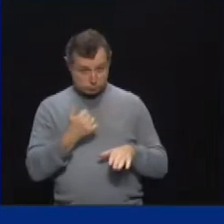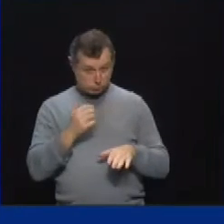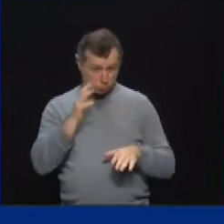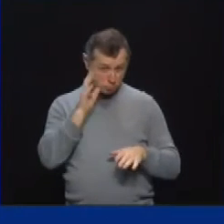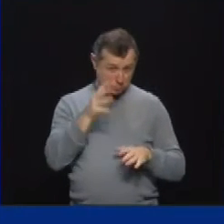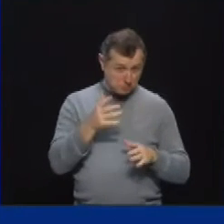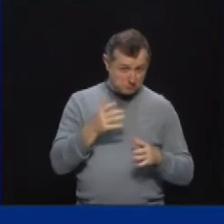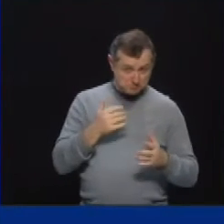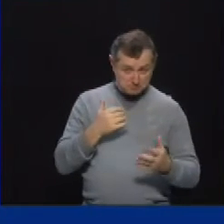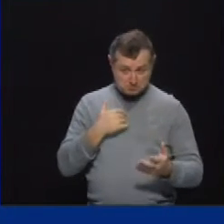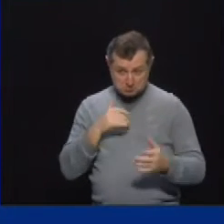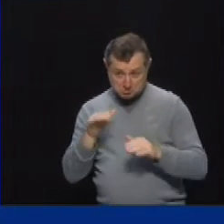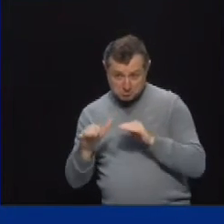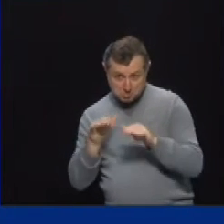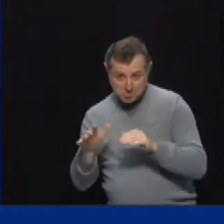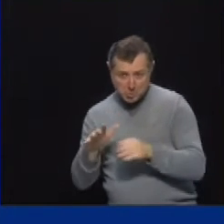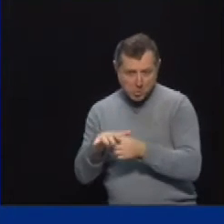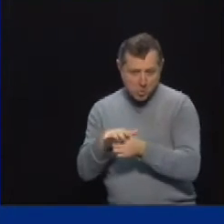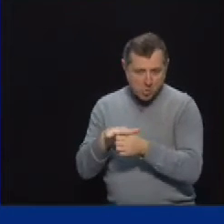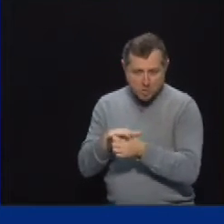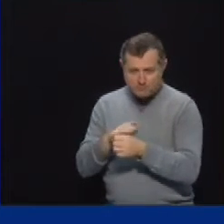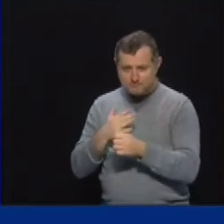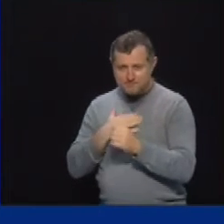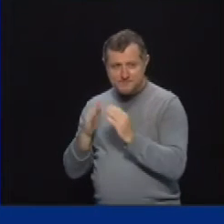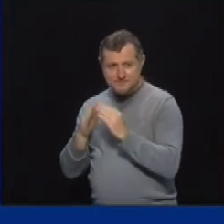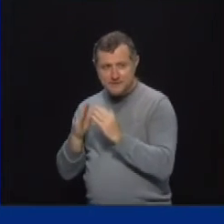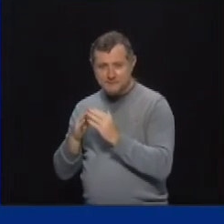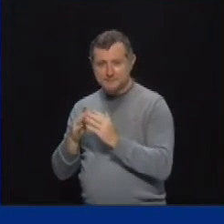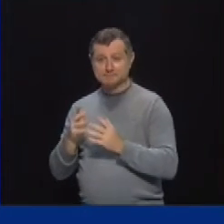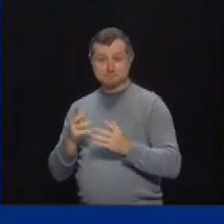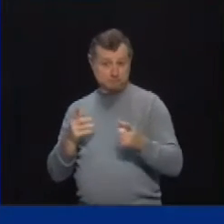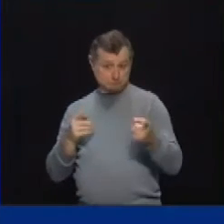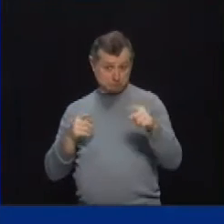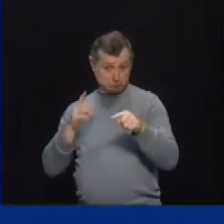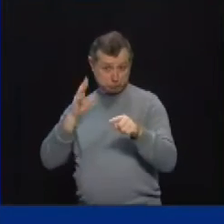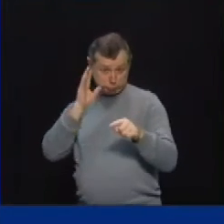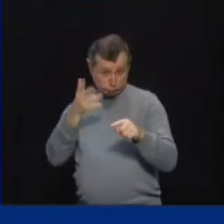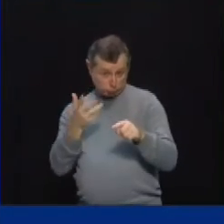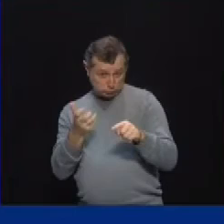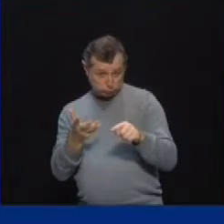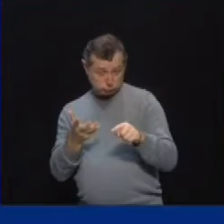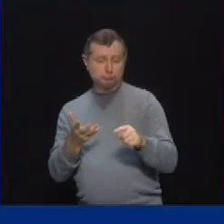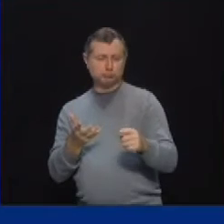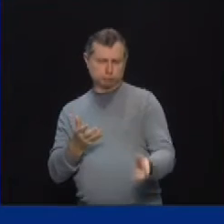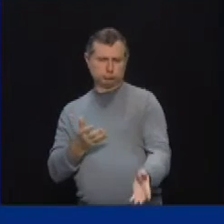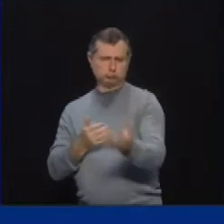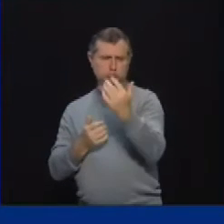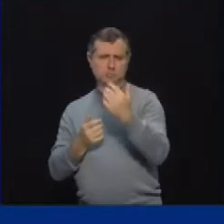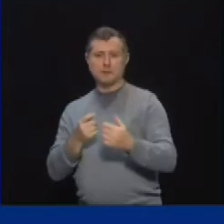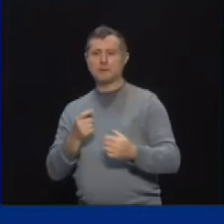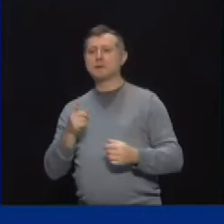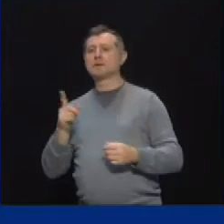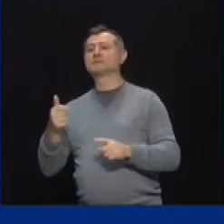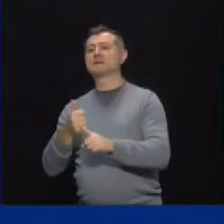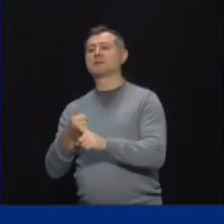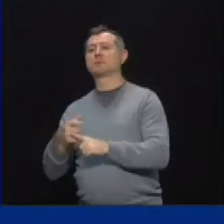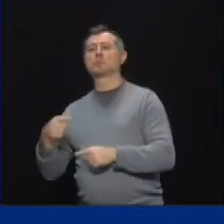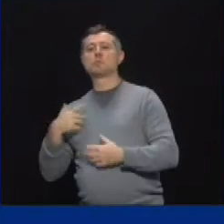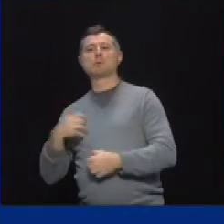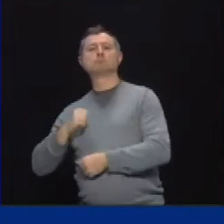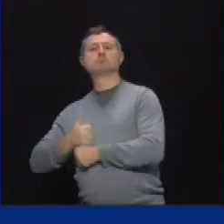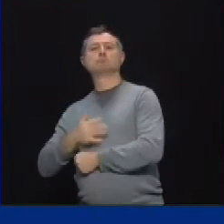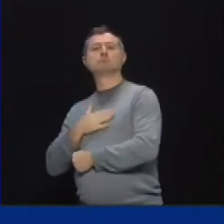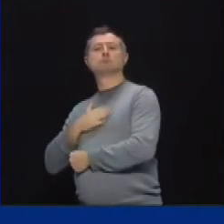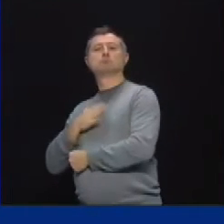officials, and to the extent they tell me they want a mass vac site, others are happy to set up their own. They received, particularly our larger